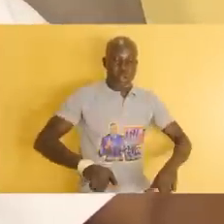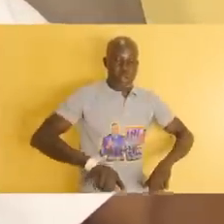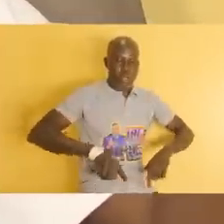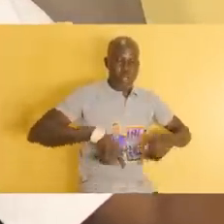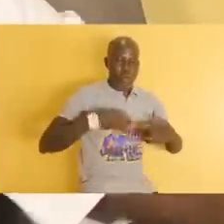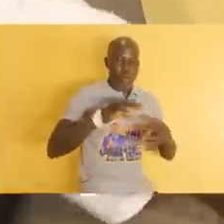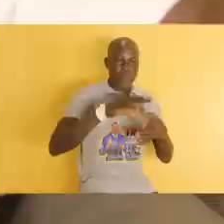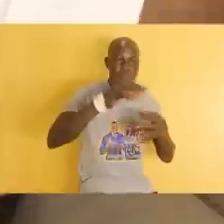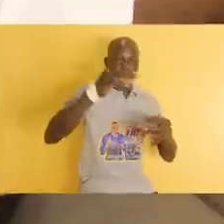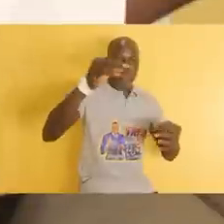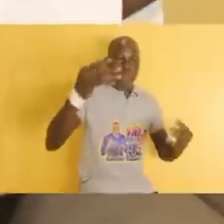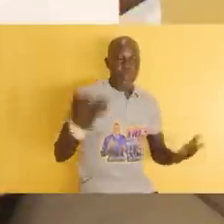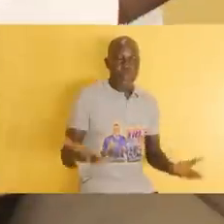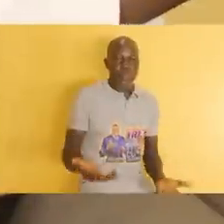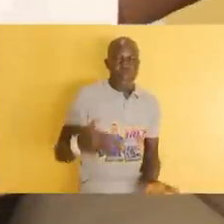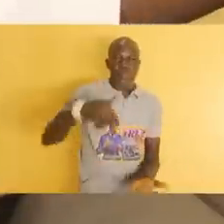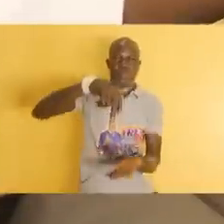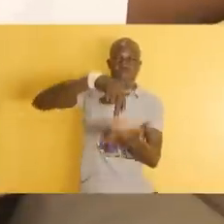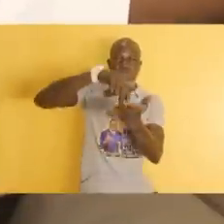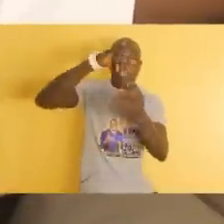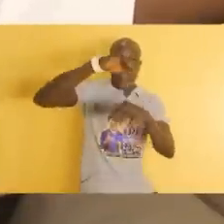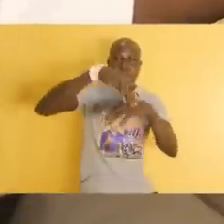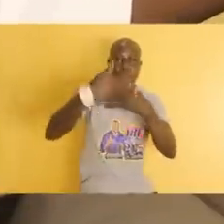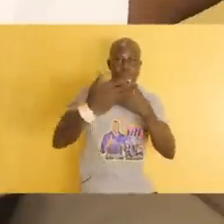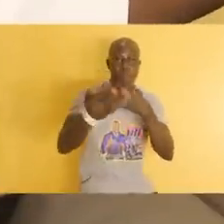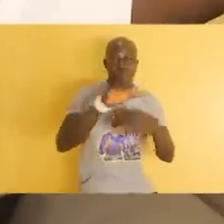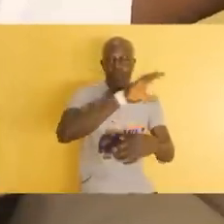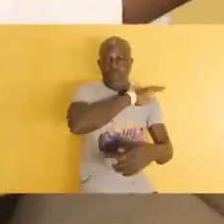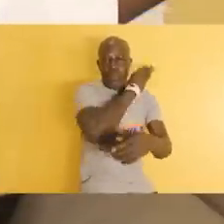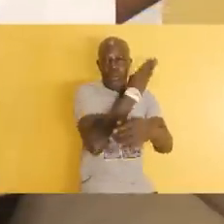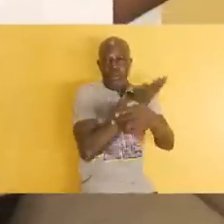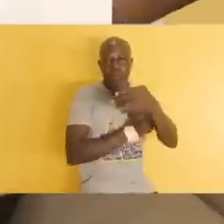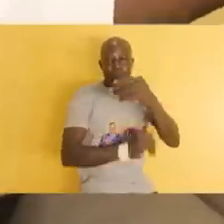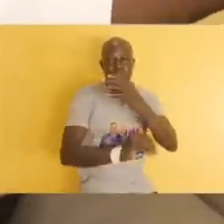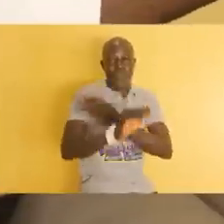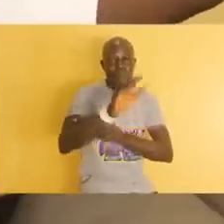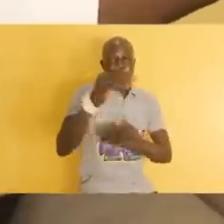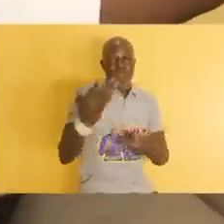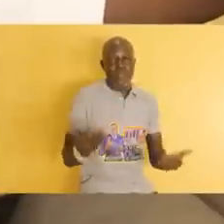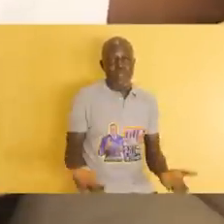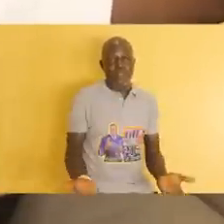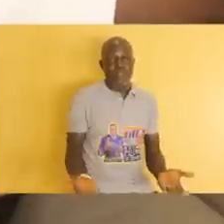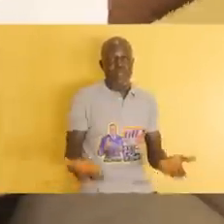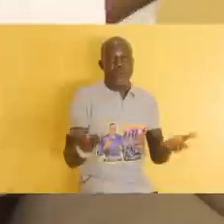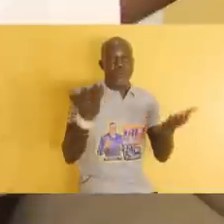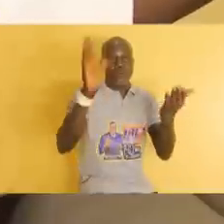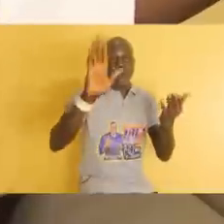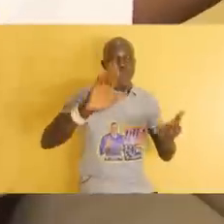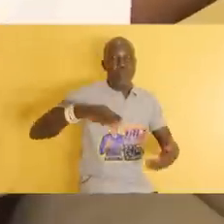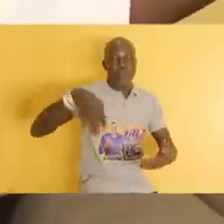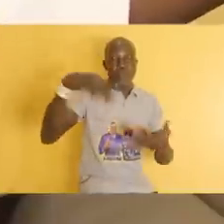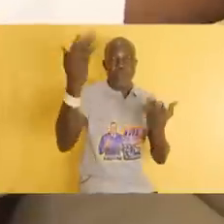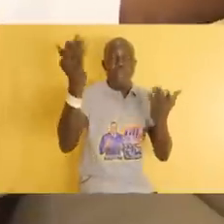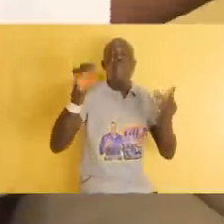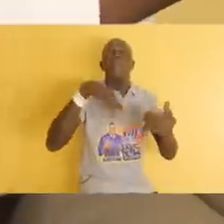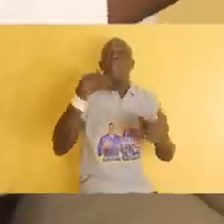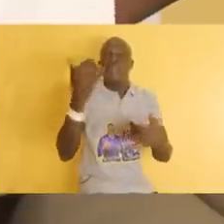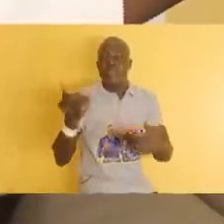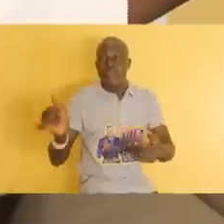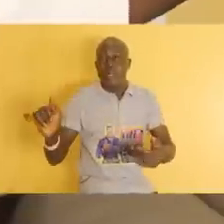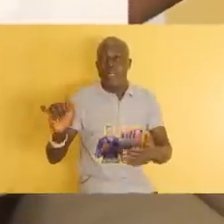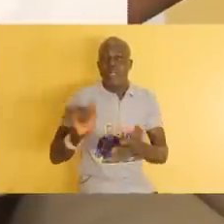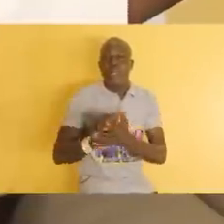living soul edide mi waju oluwa stand before the almighty god egbe owo yin soke lift up your hands esi wi pe